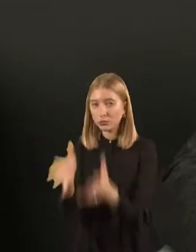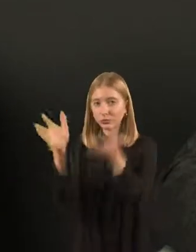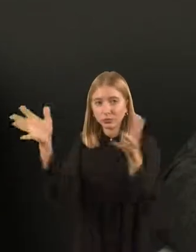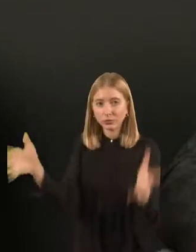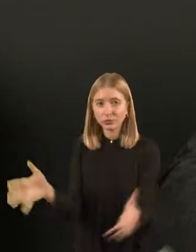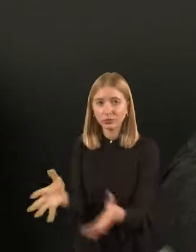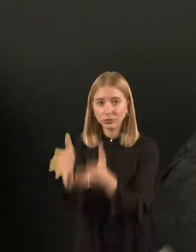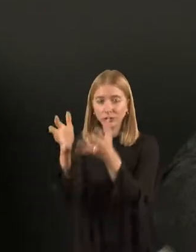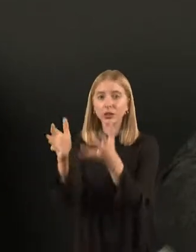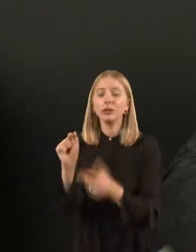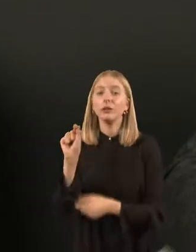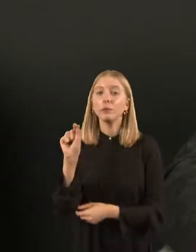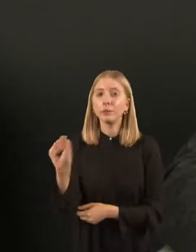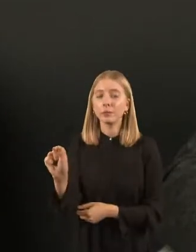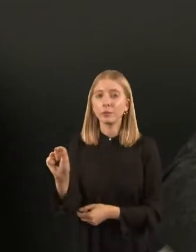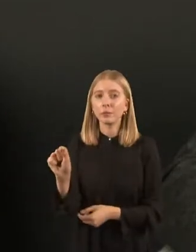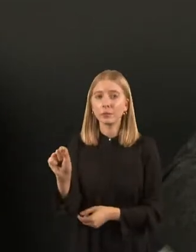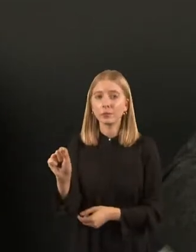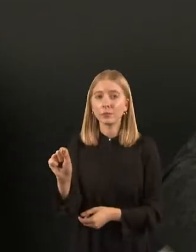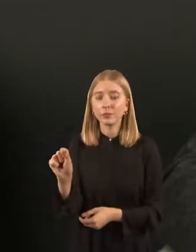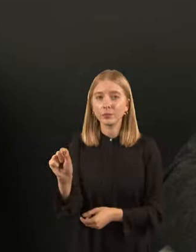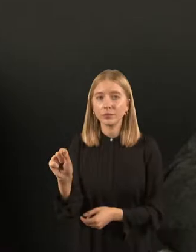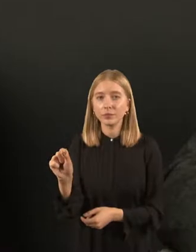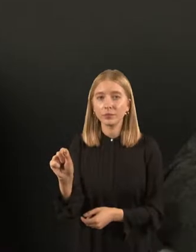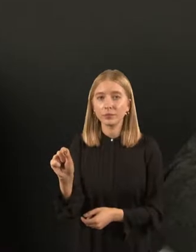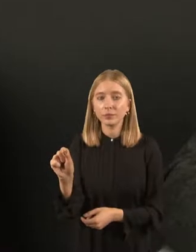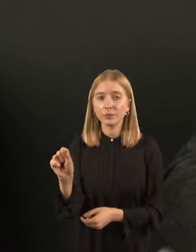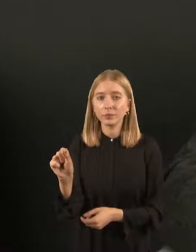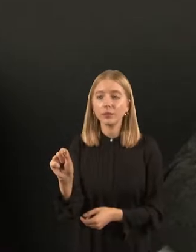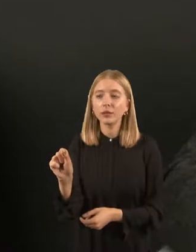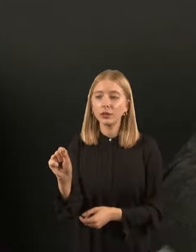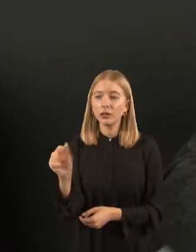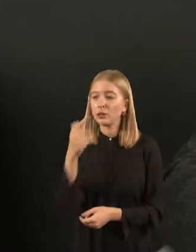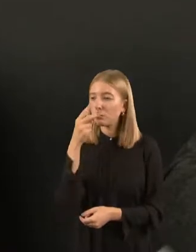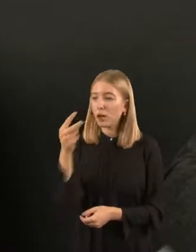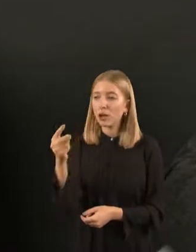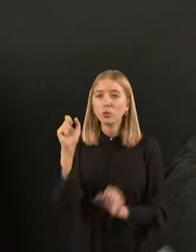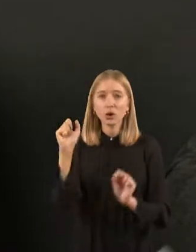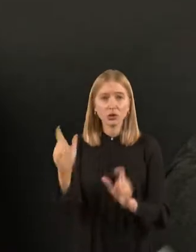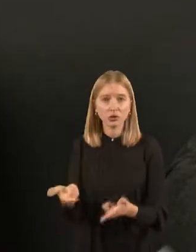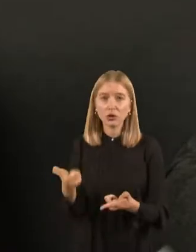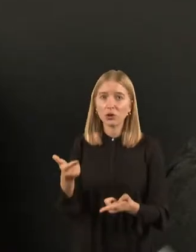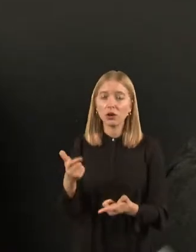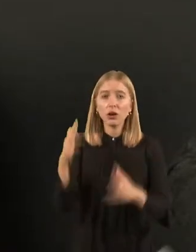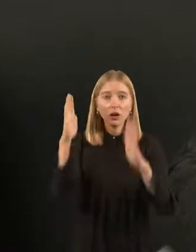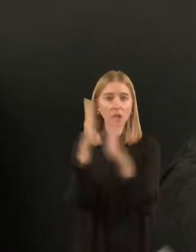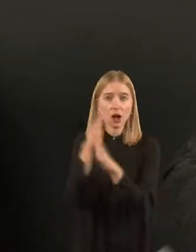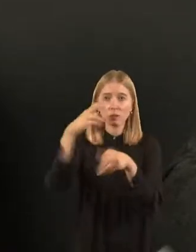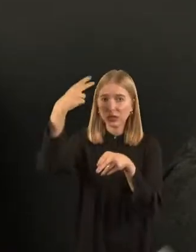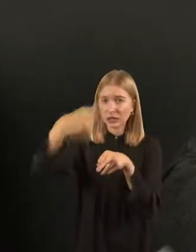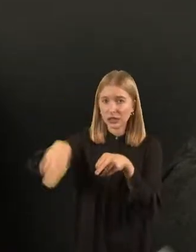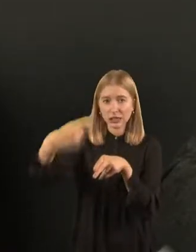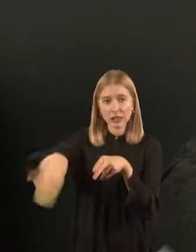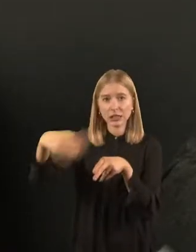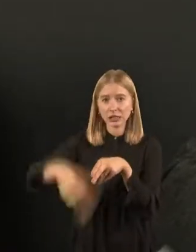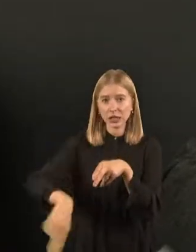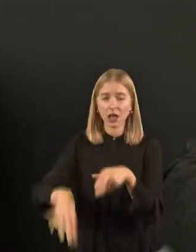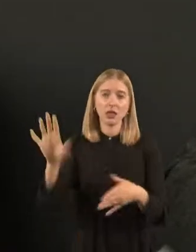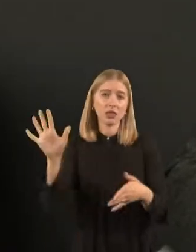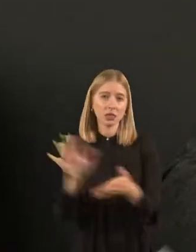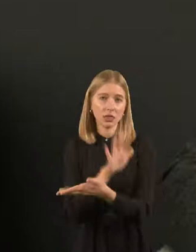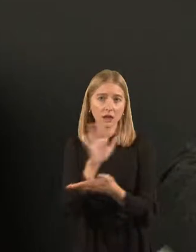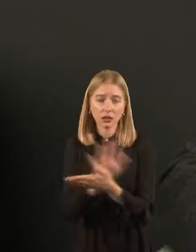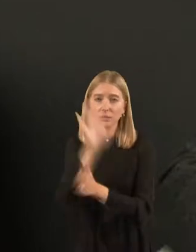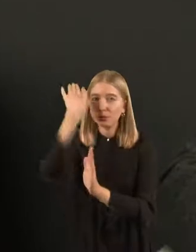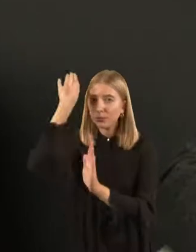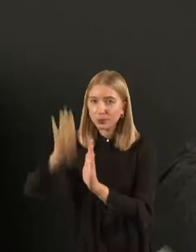we receive them directly. Directly, if we raise animals, our footprint is